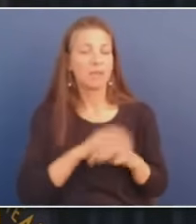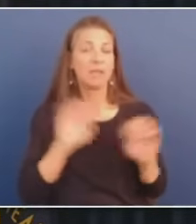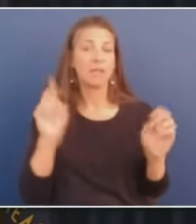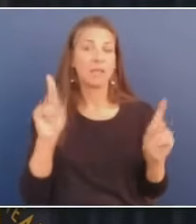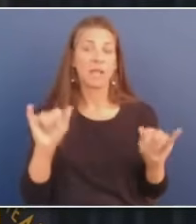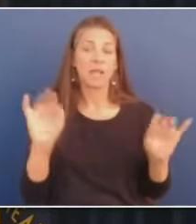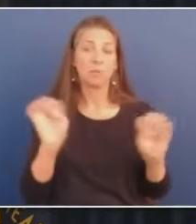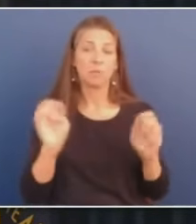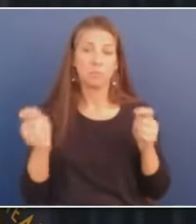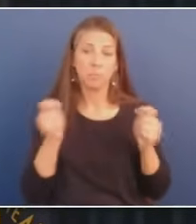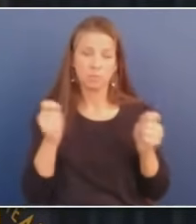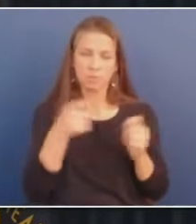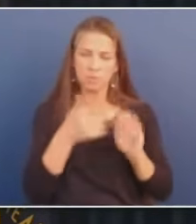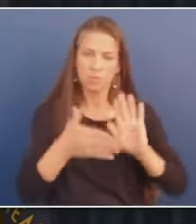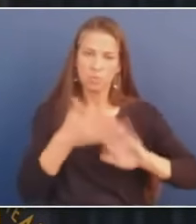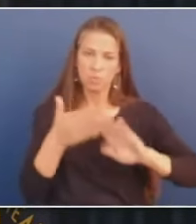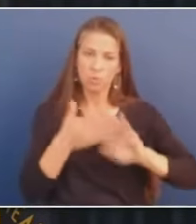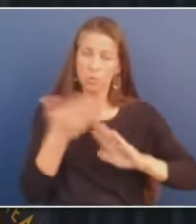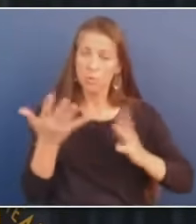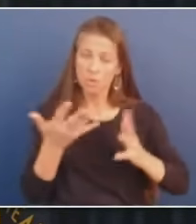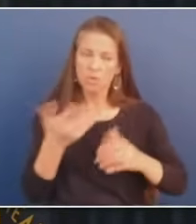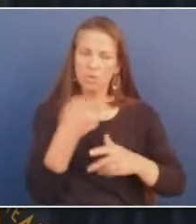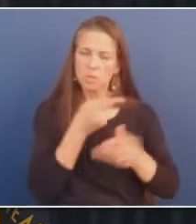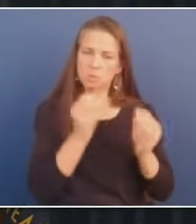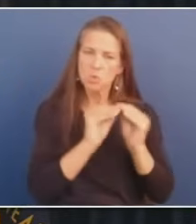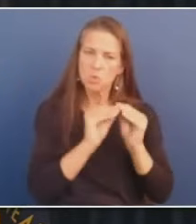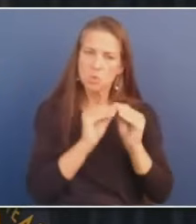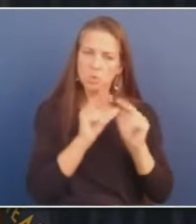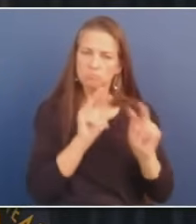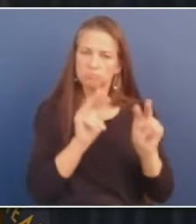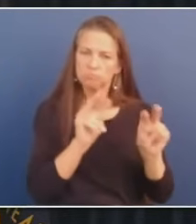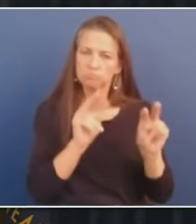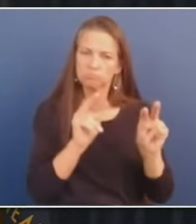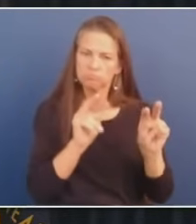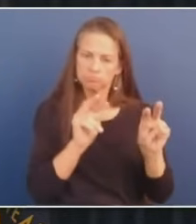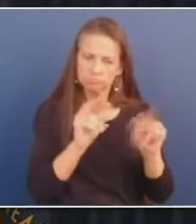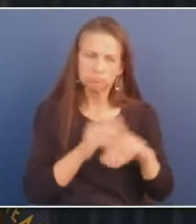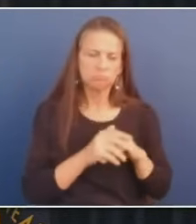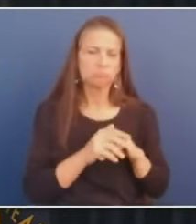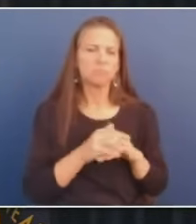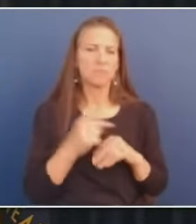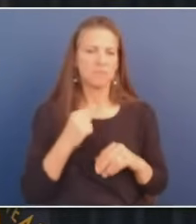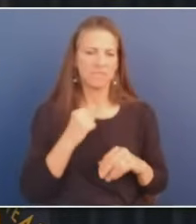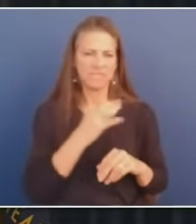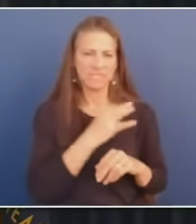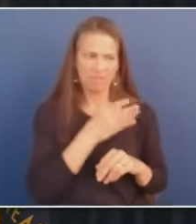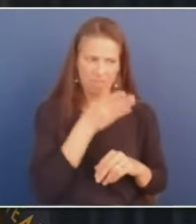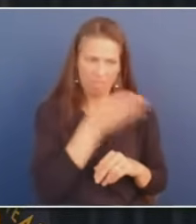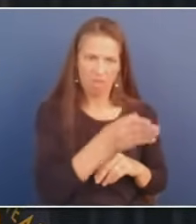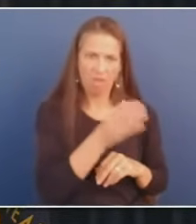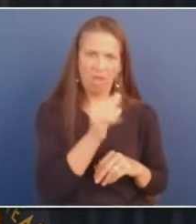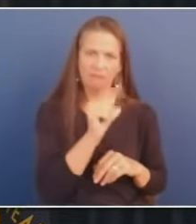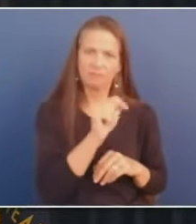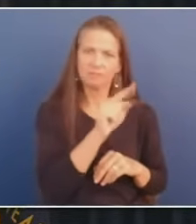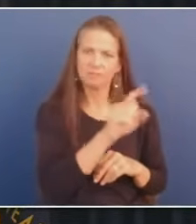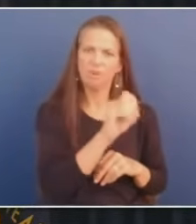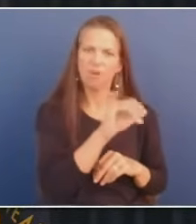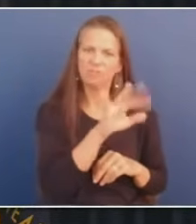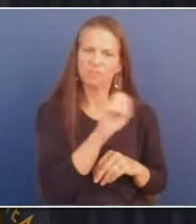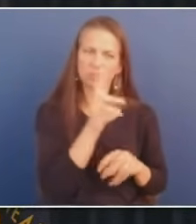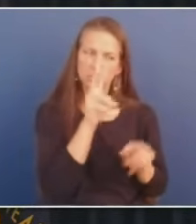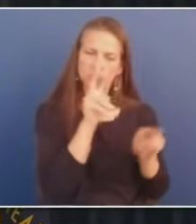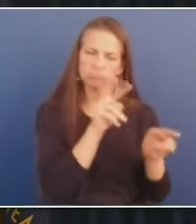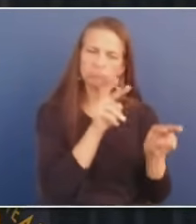be operating at a heightened awareness during this period. We will have staff on scene at the office building during this event.